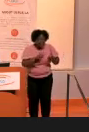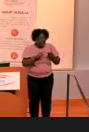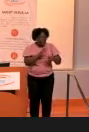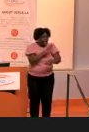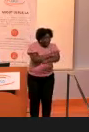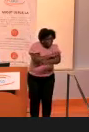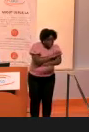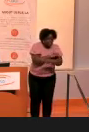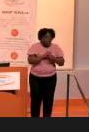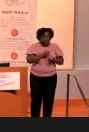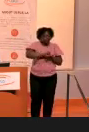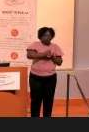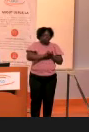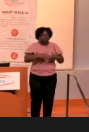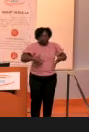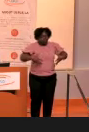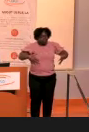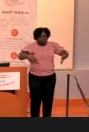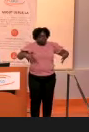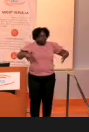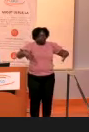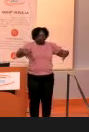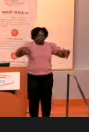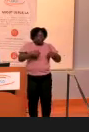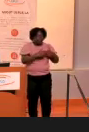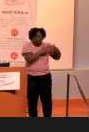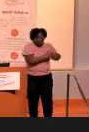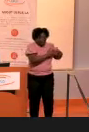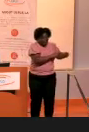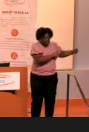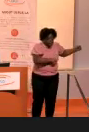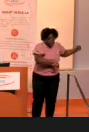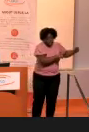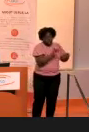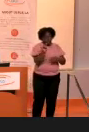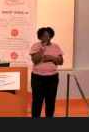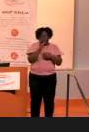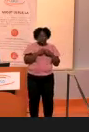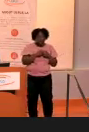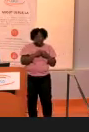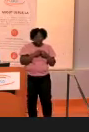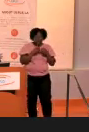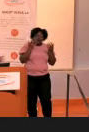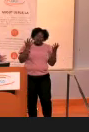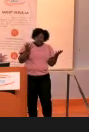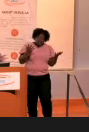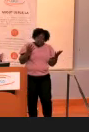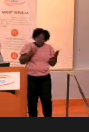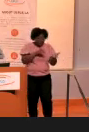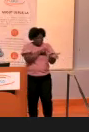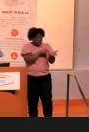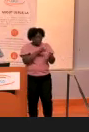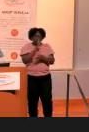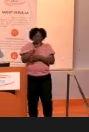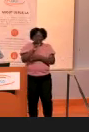and obesity in people who were going on dialysis as well. So these are somewhat, as Dr. Wallace was